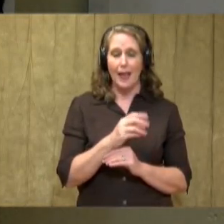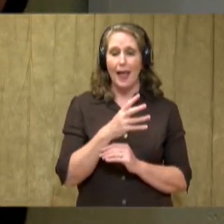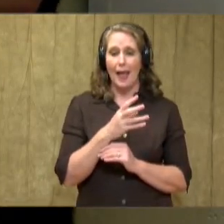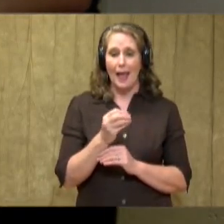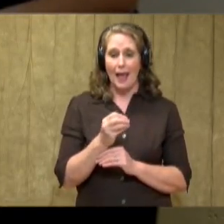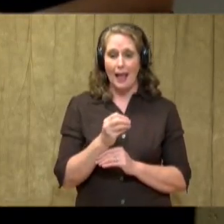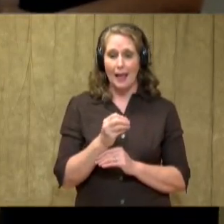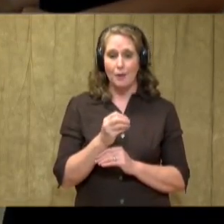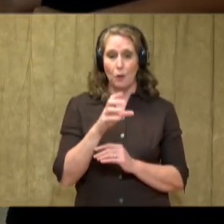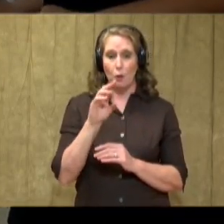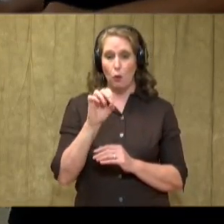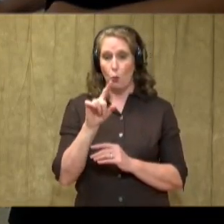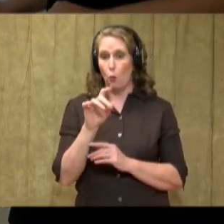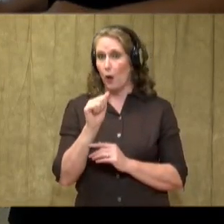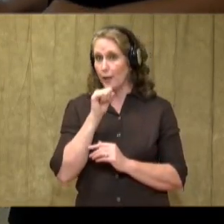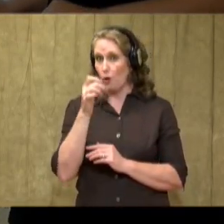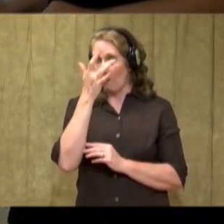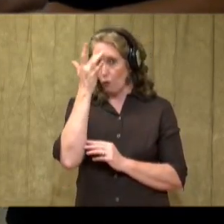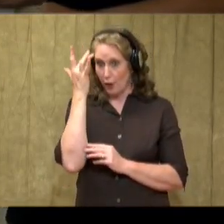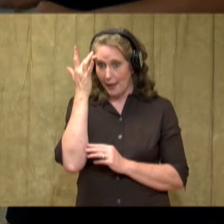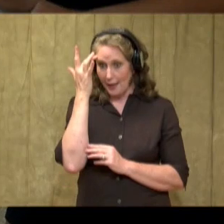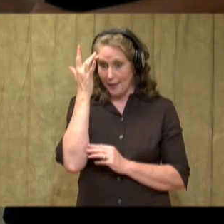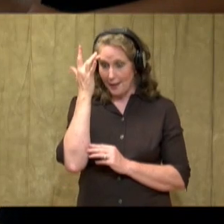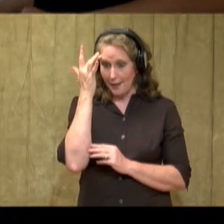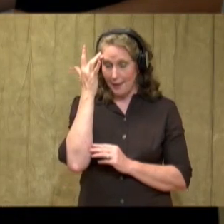And we cannot forget about our ones.